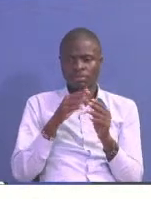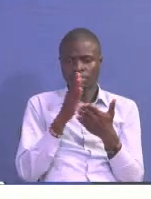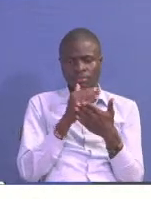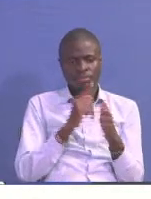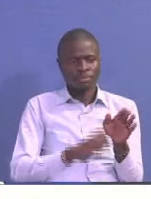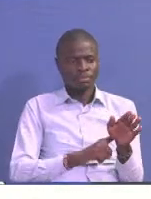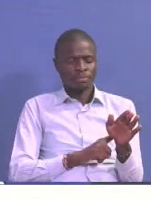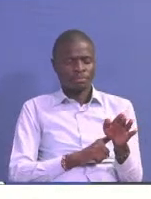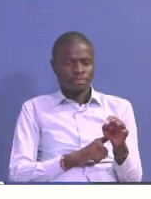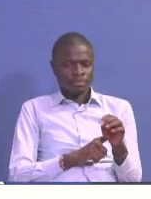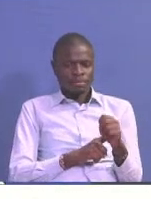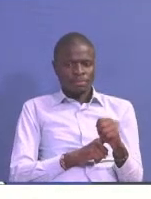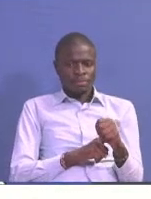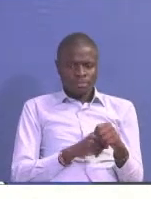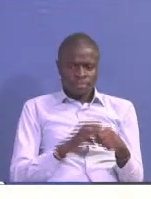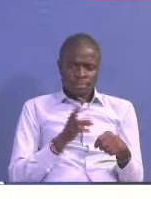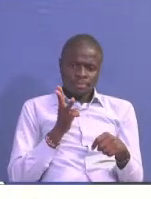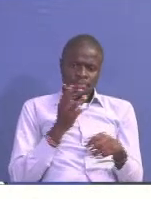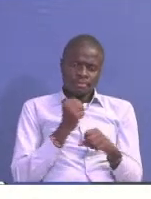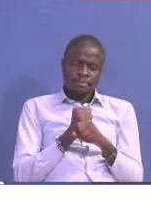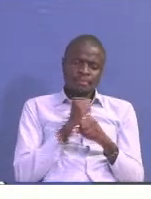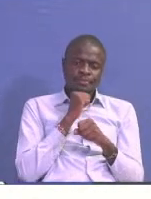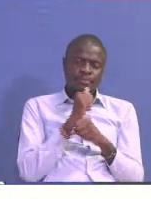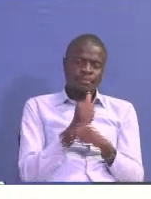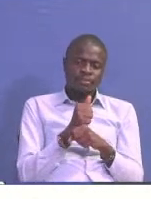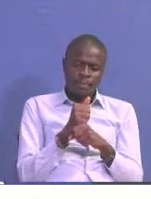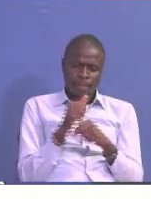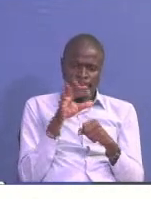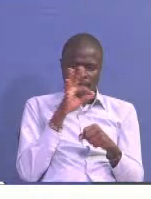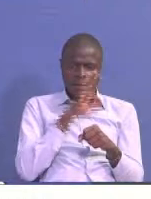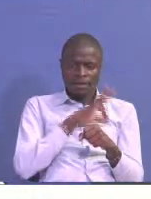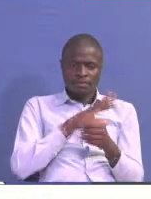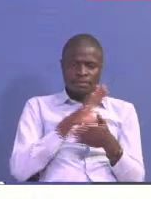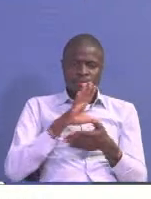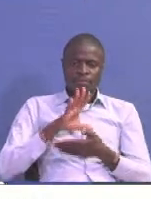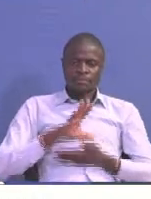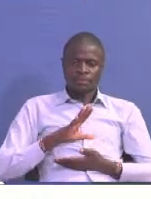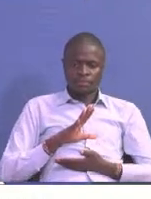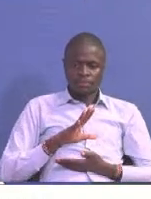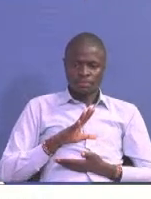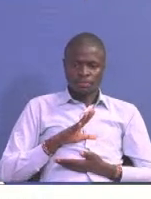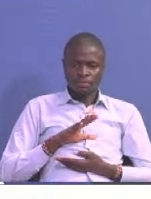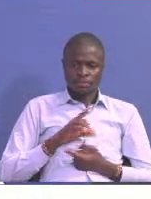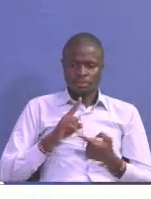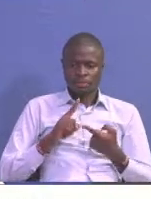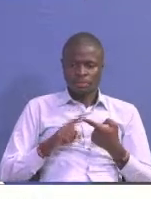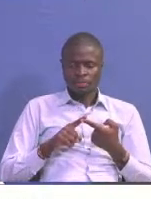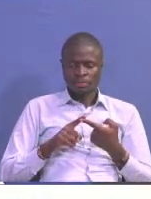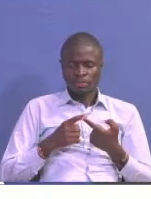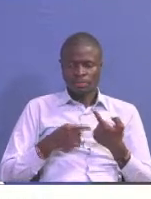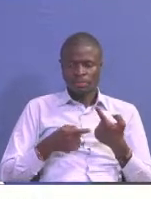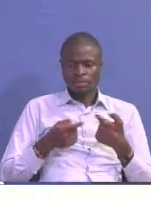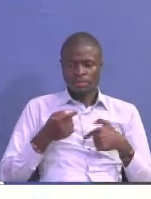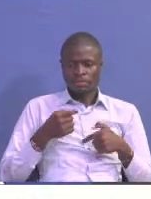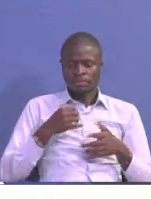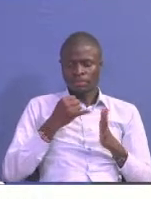Sometimes we don't invest enough to get the industrial